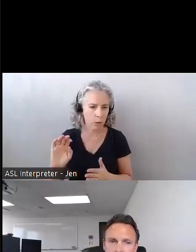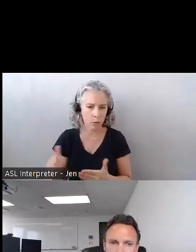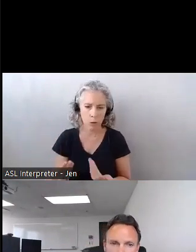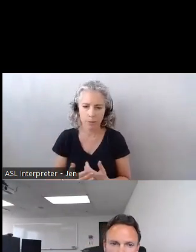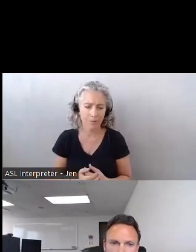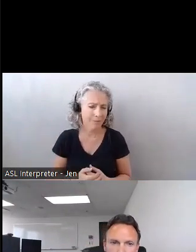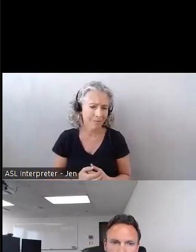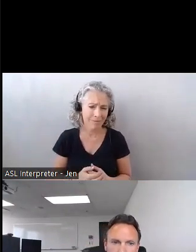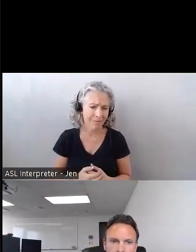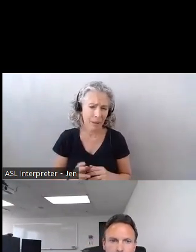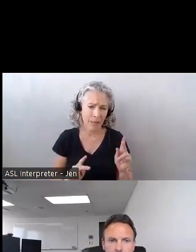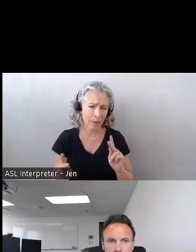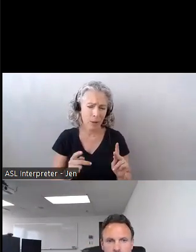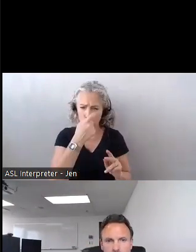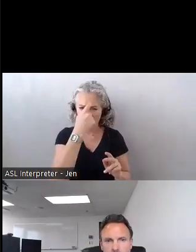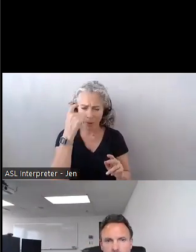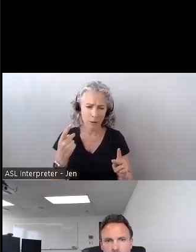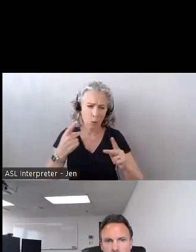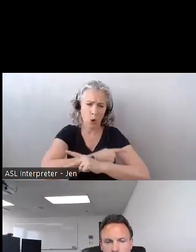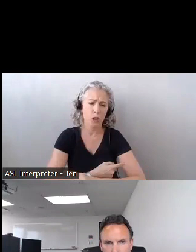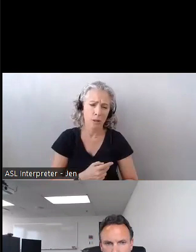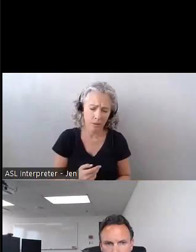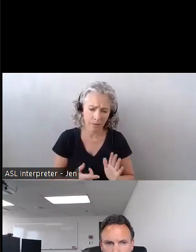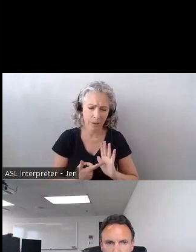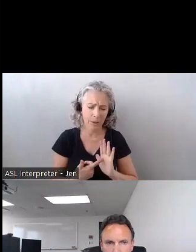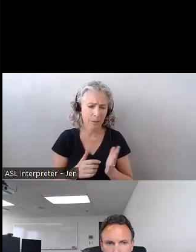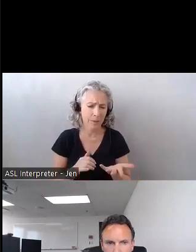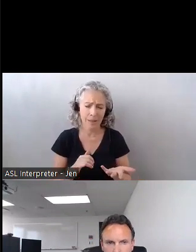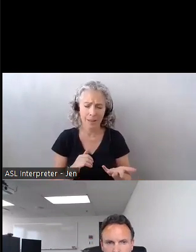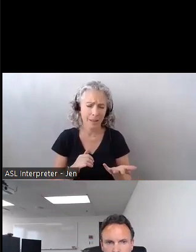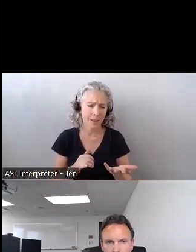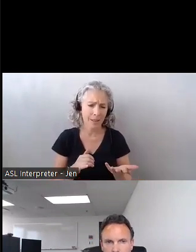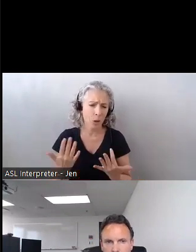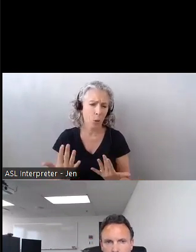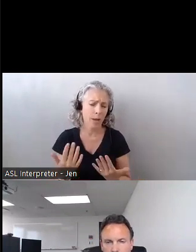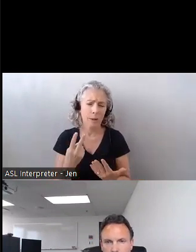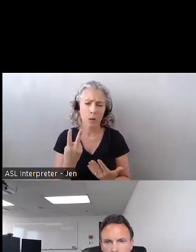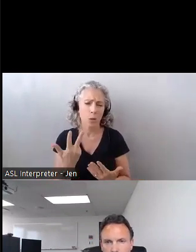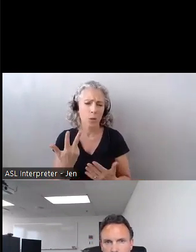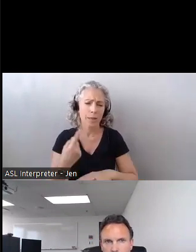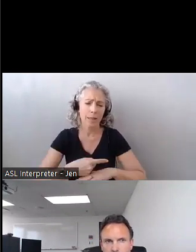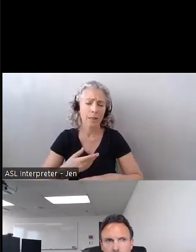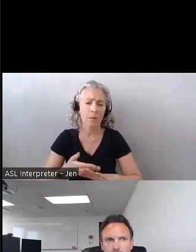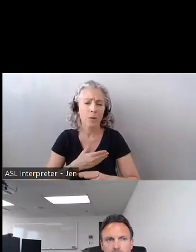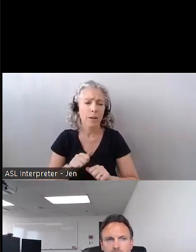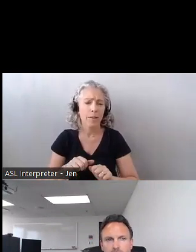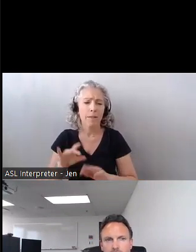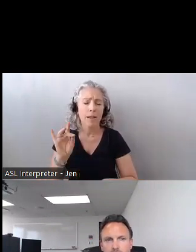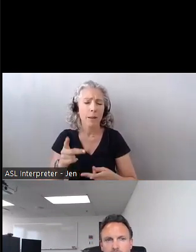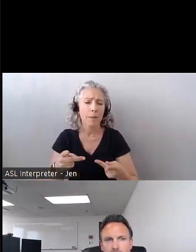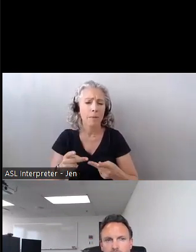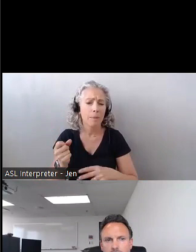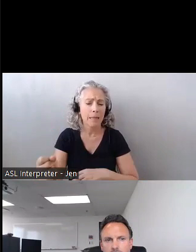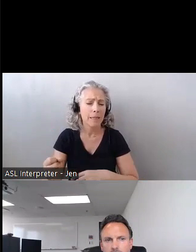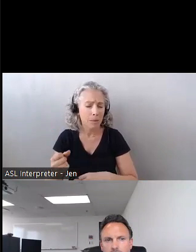is traumatizing people more. And sometimes that wait could be 2 or 3 days before they could actually find placement in an inpatient